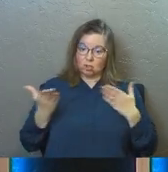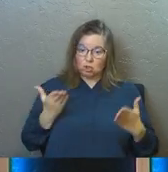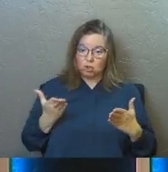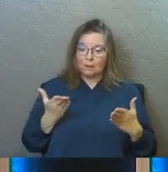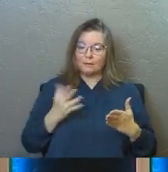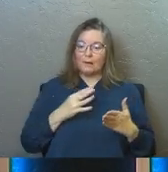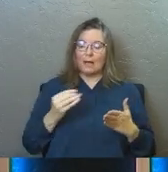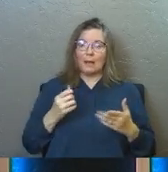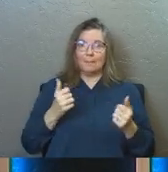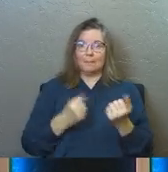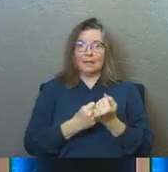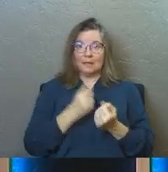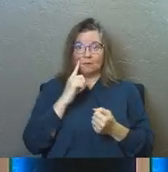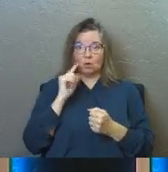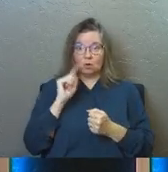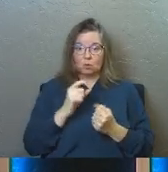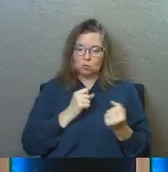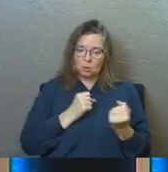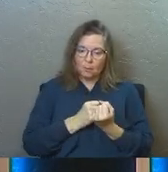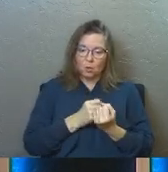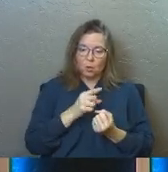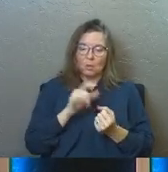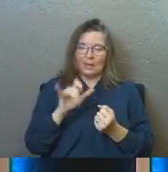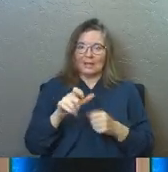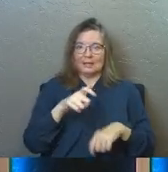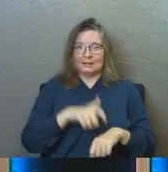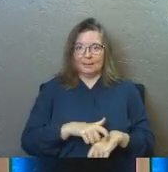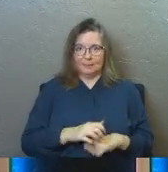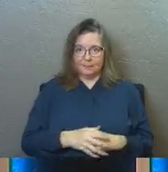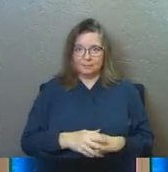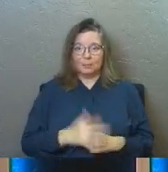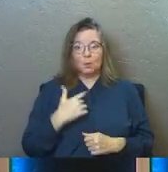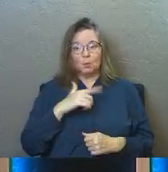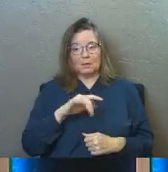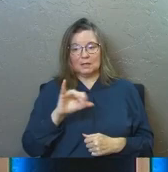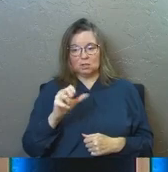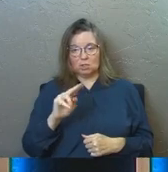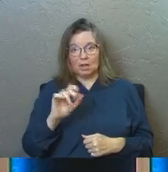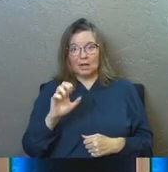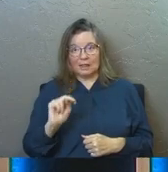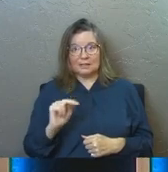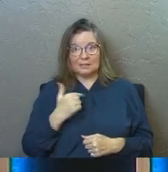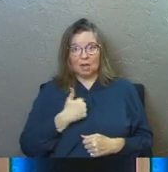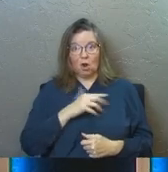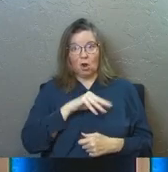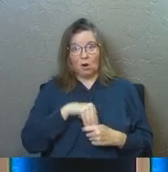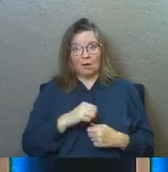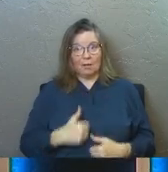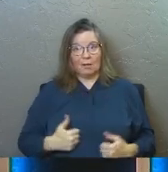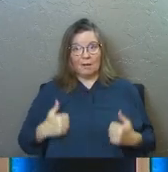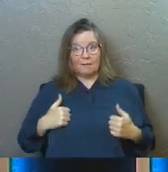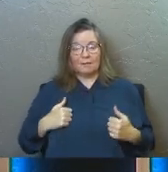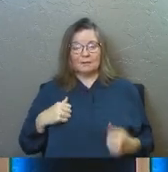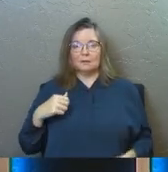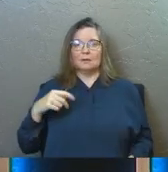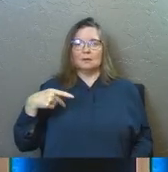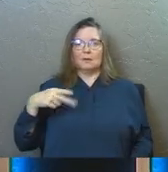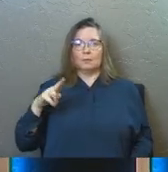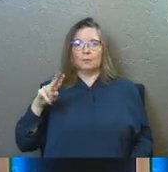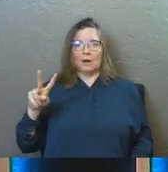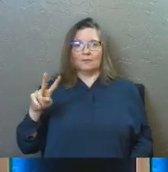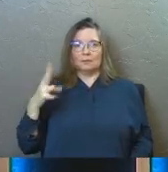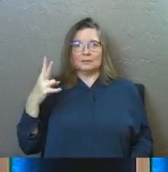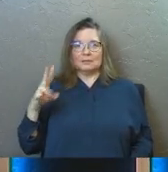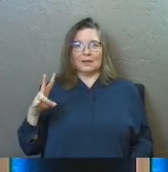serve and be there for you, to support you in that time. We need Jonathans in our lives. Proverbs